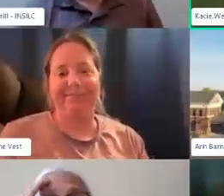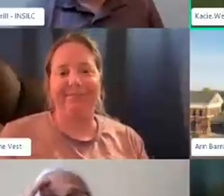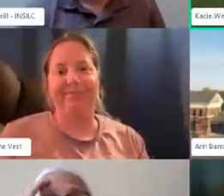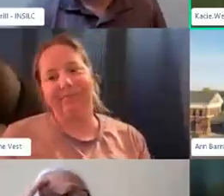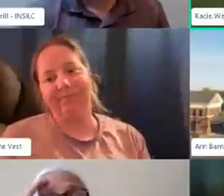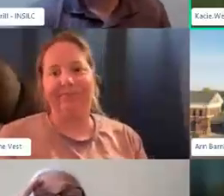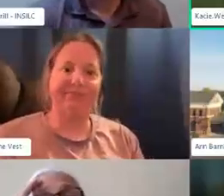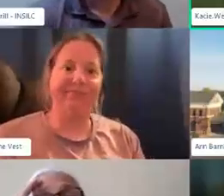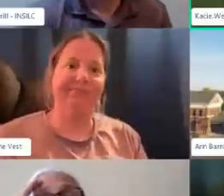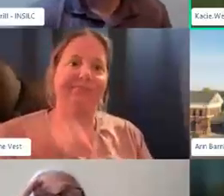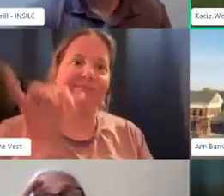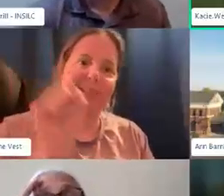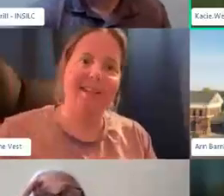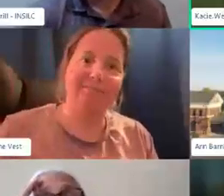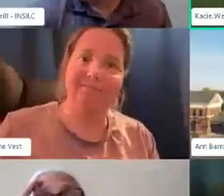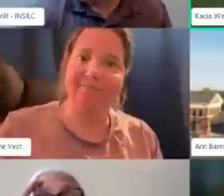Catherine